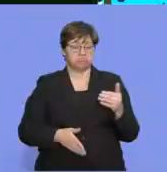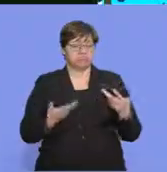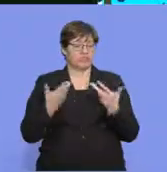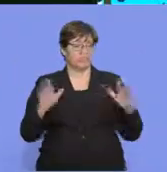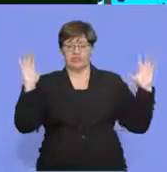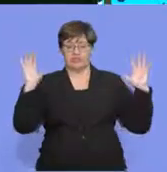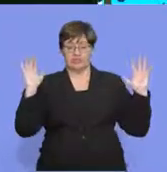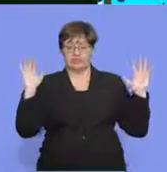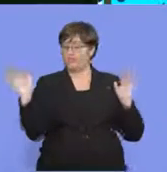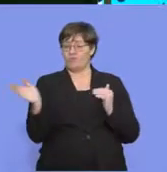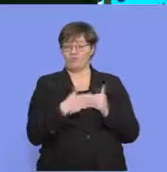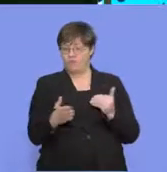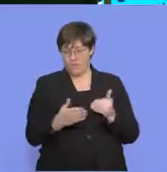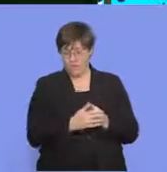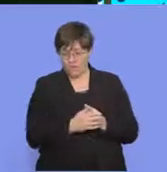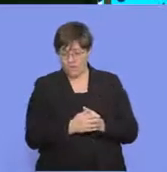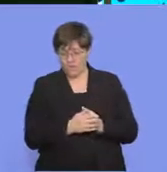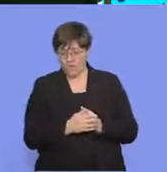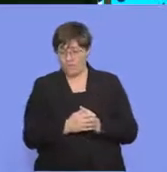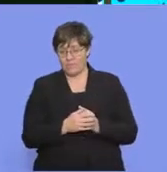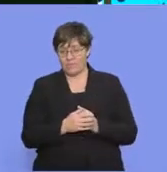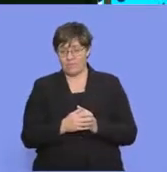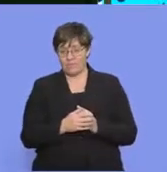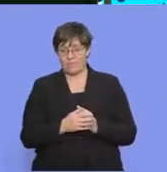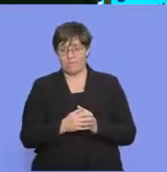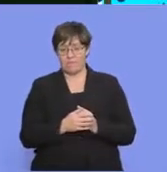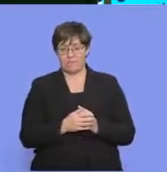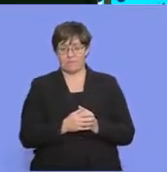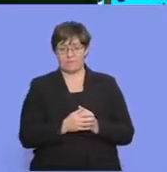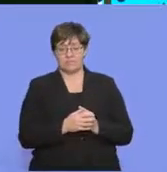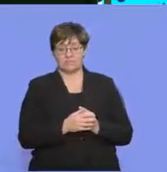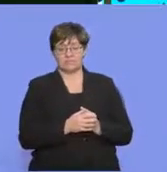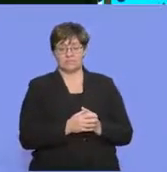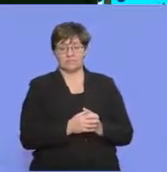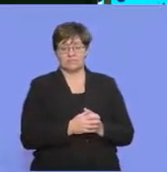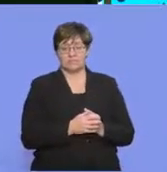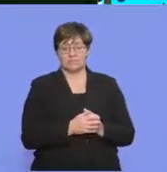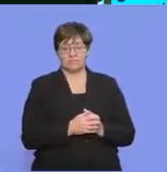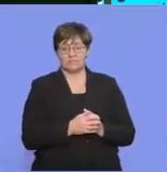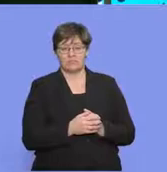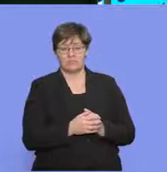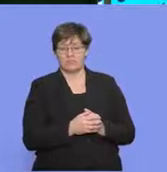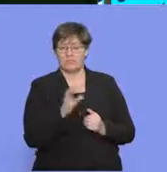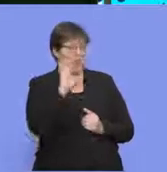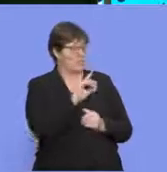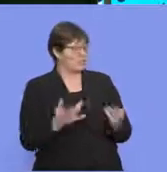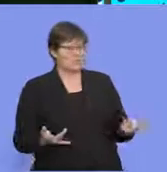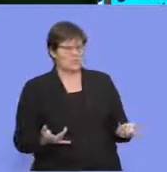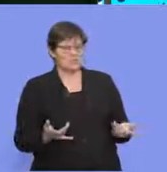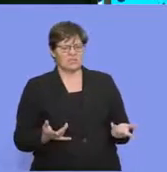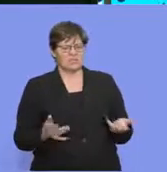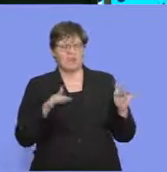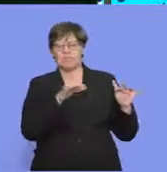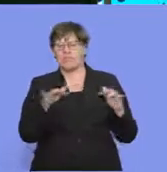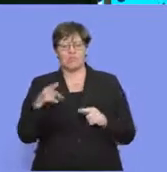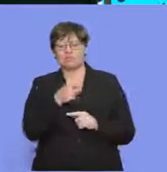the yellow variation in a population. And if somebody had to ask, what